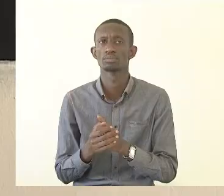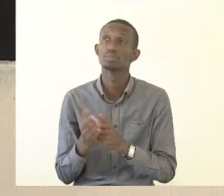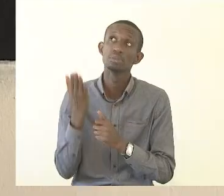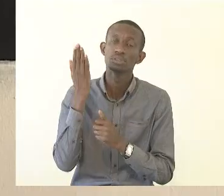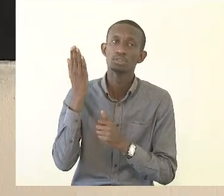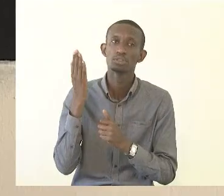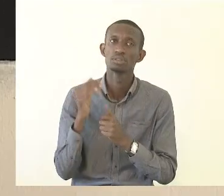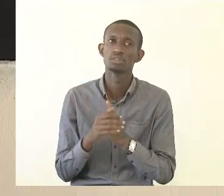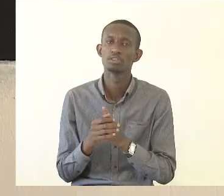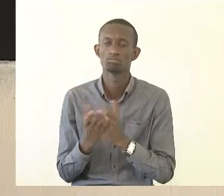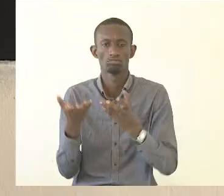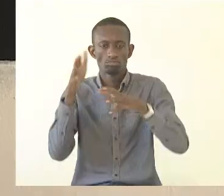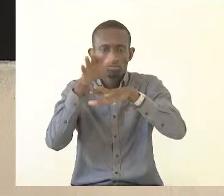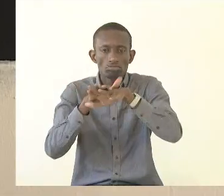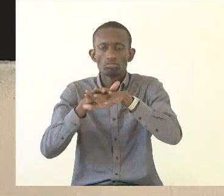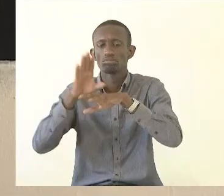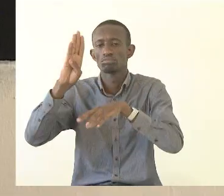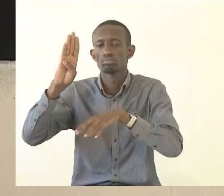one attacks the benzene ring.